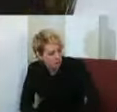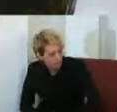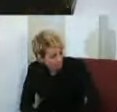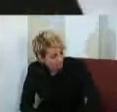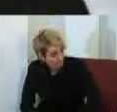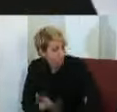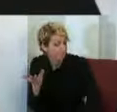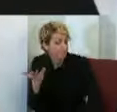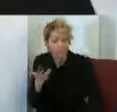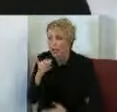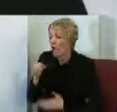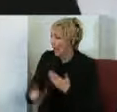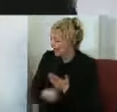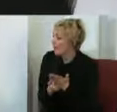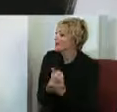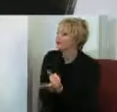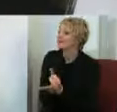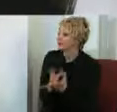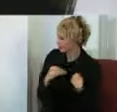And I went, amen. Amen.